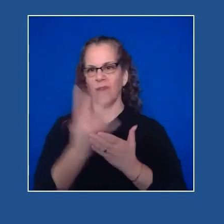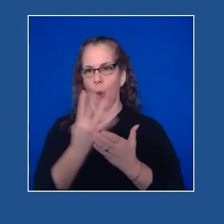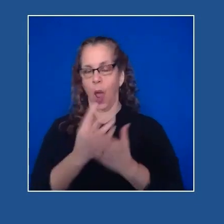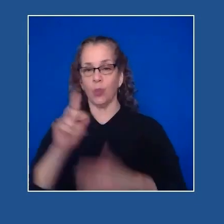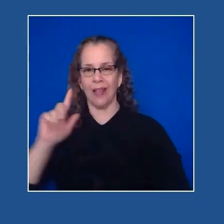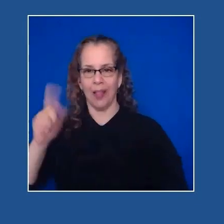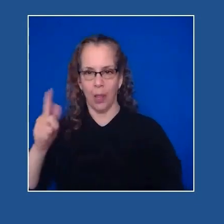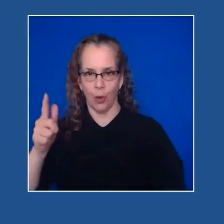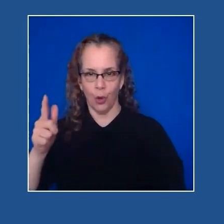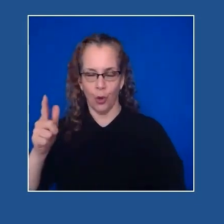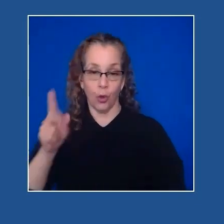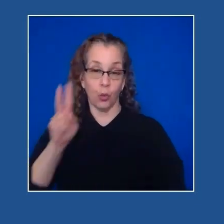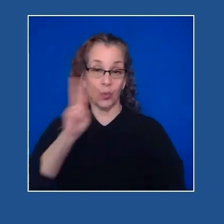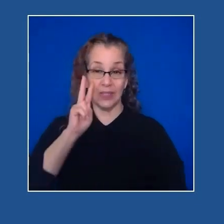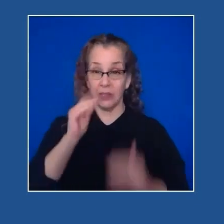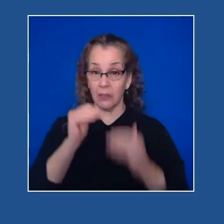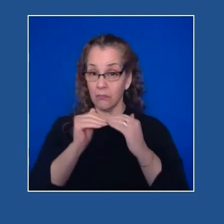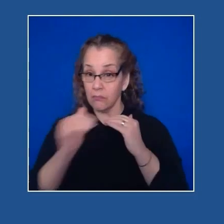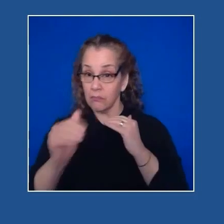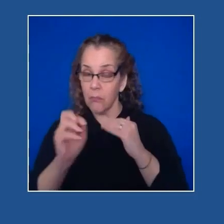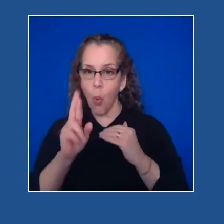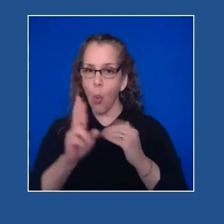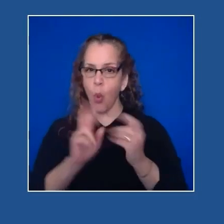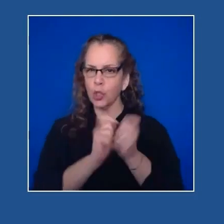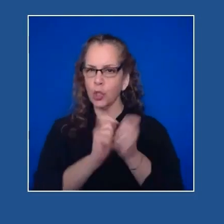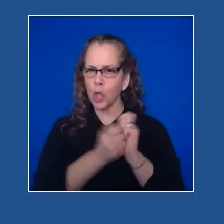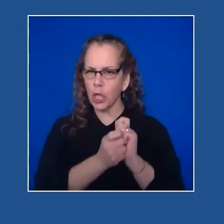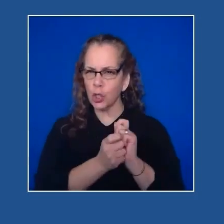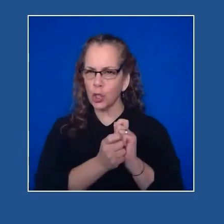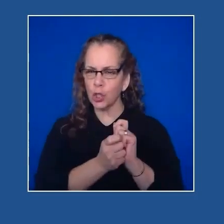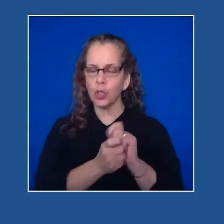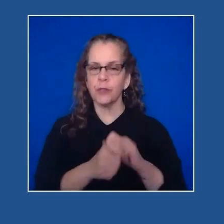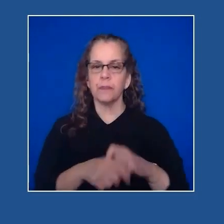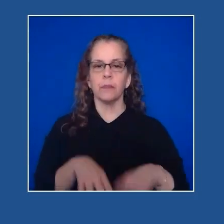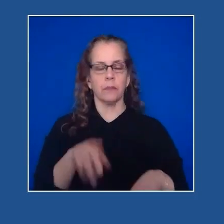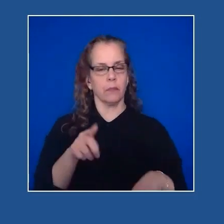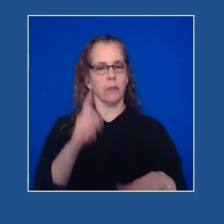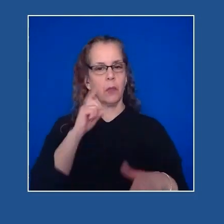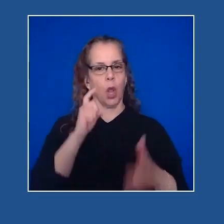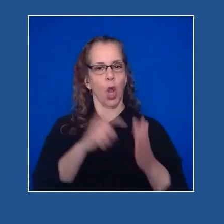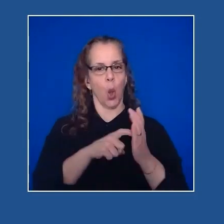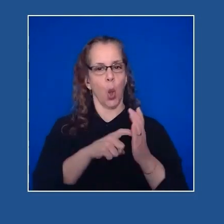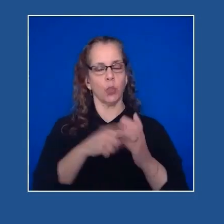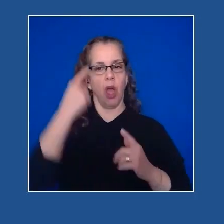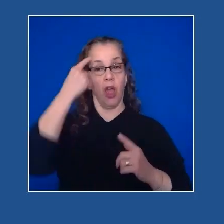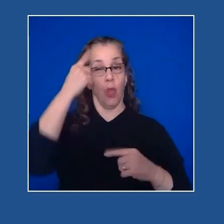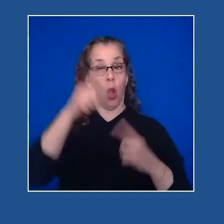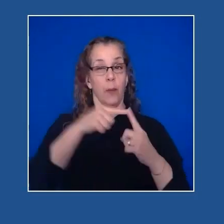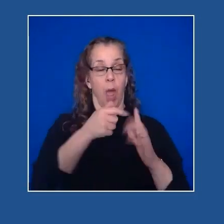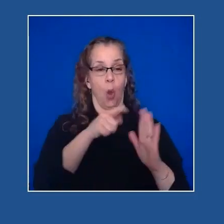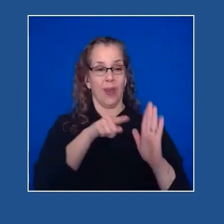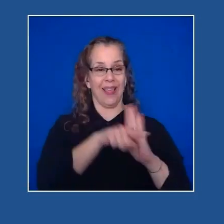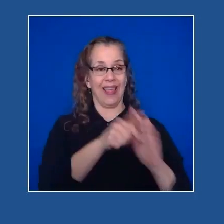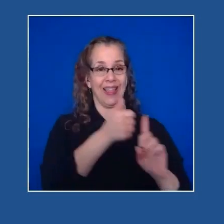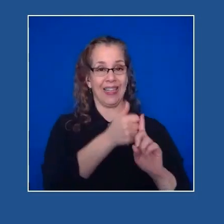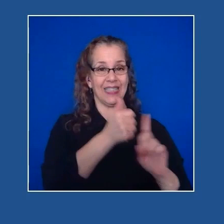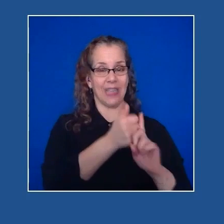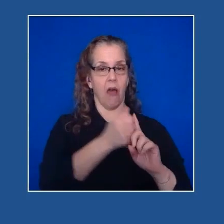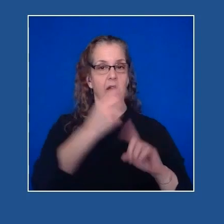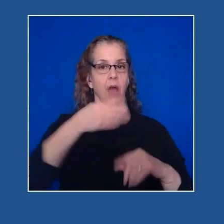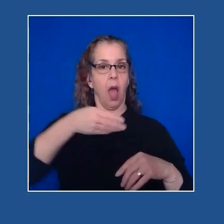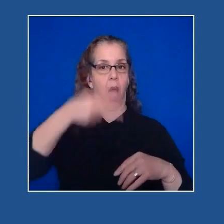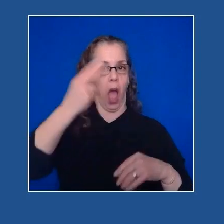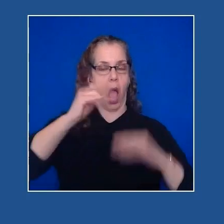stay stable? And these correlations revealed that thoughts of killing oneself showed the highest stability over